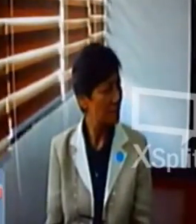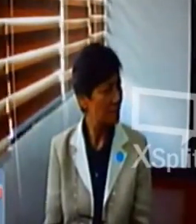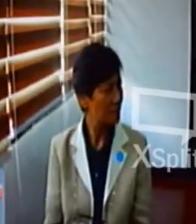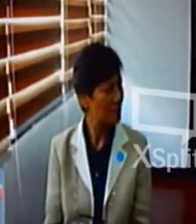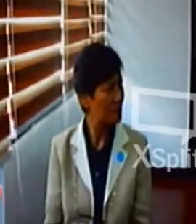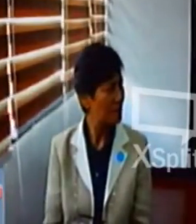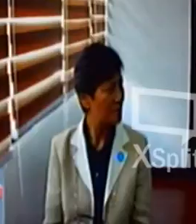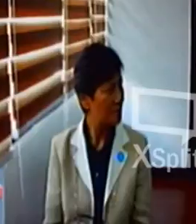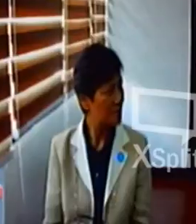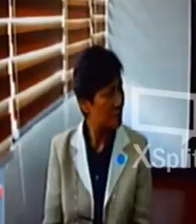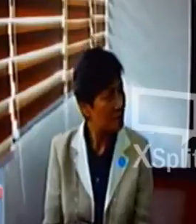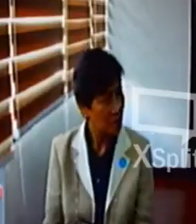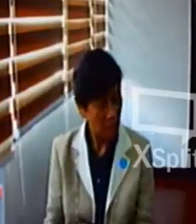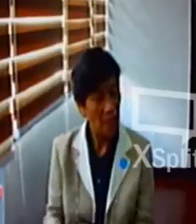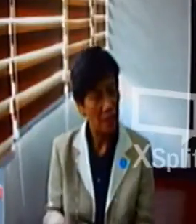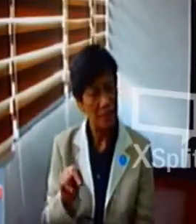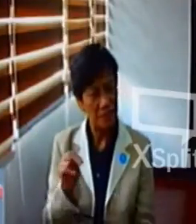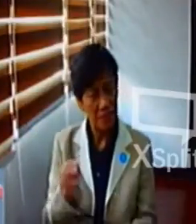Just I think to clarify